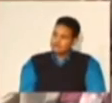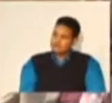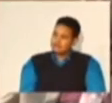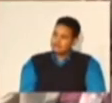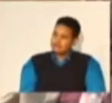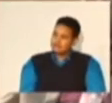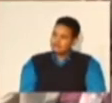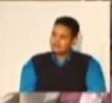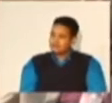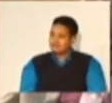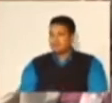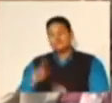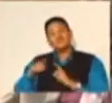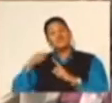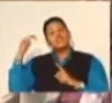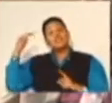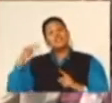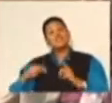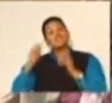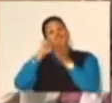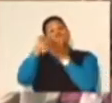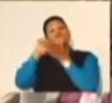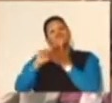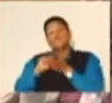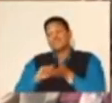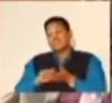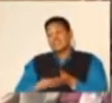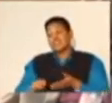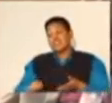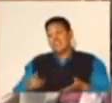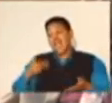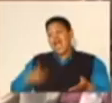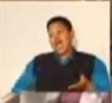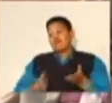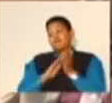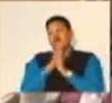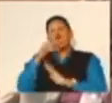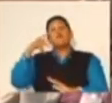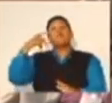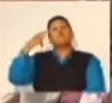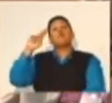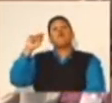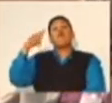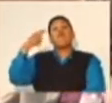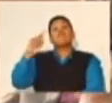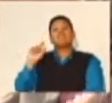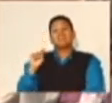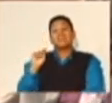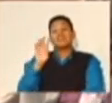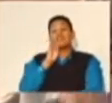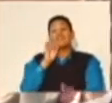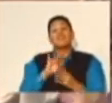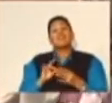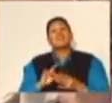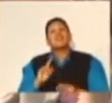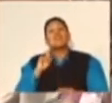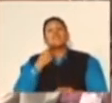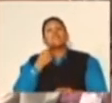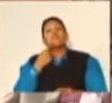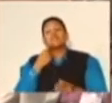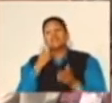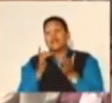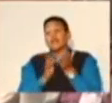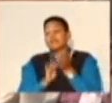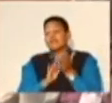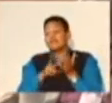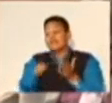when the history is written, I will be the prophet that predicted the bitter medicine delivered by the former Minister